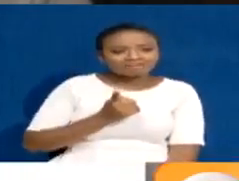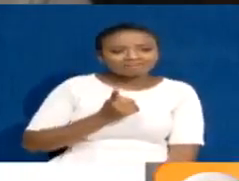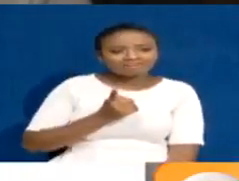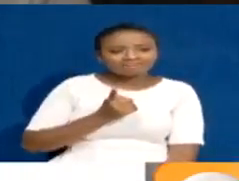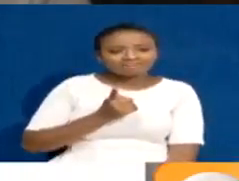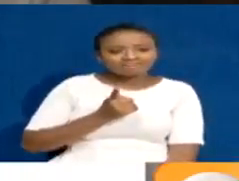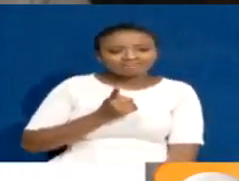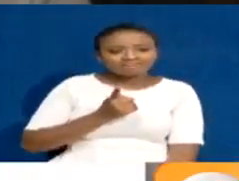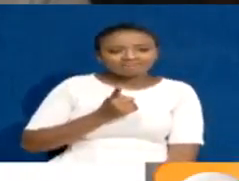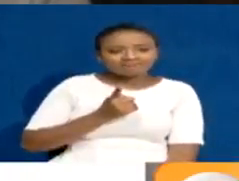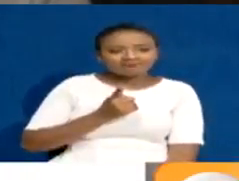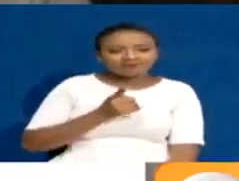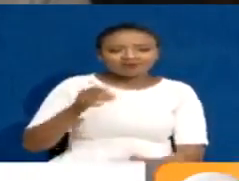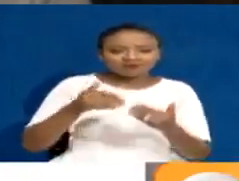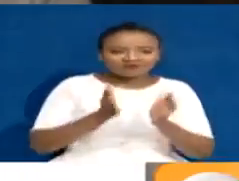those families have been ambushed.